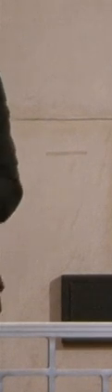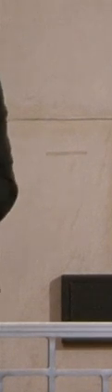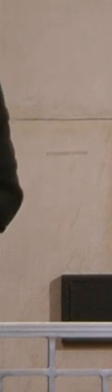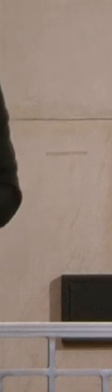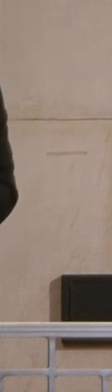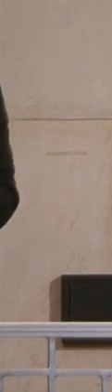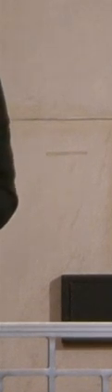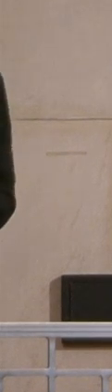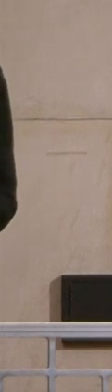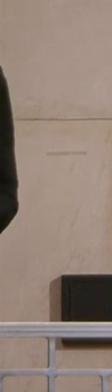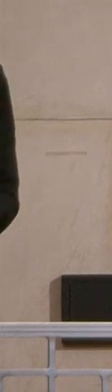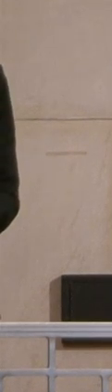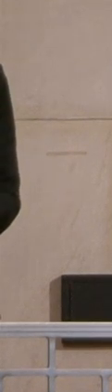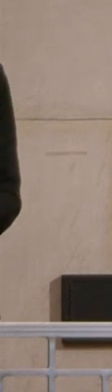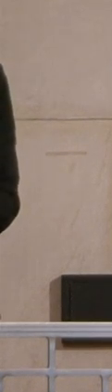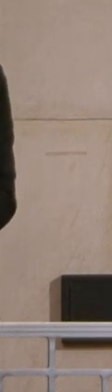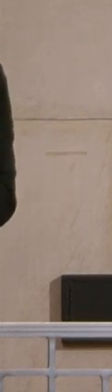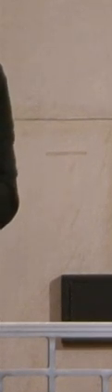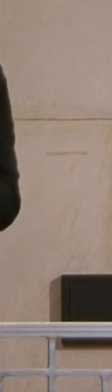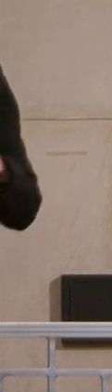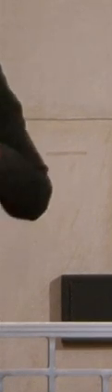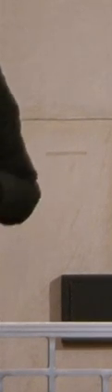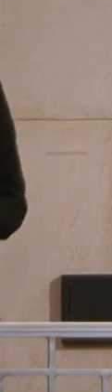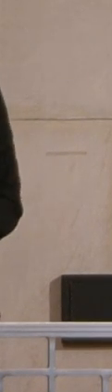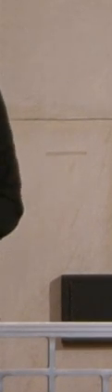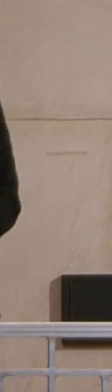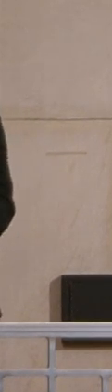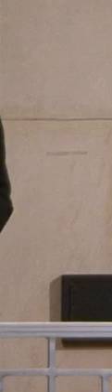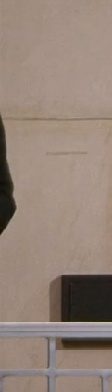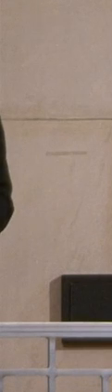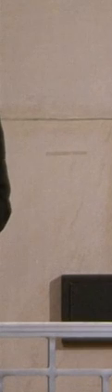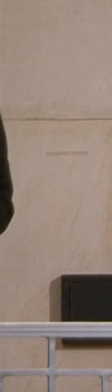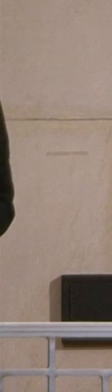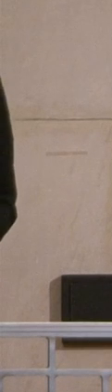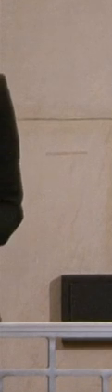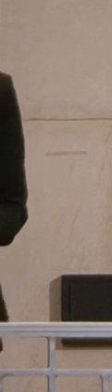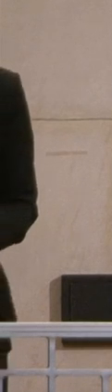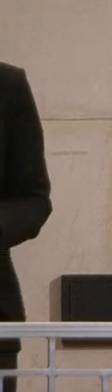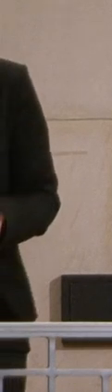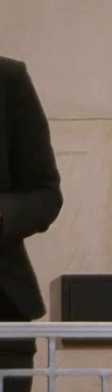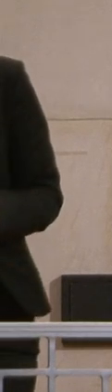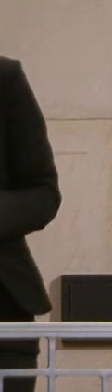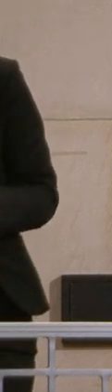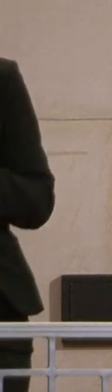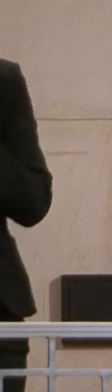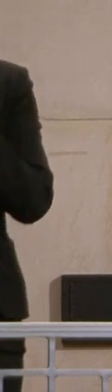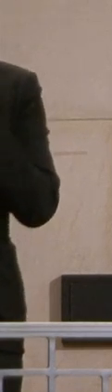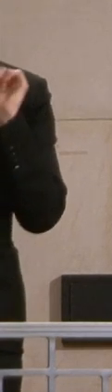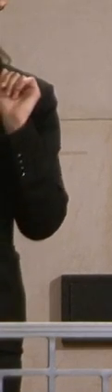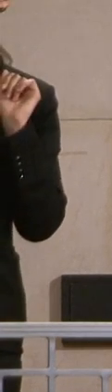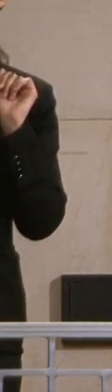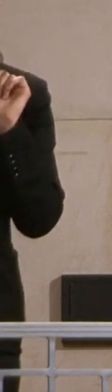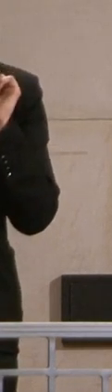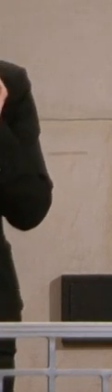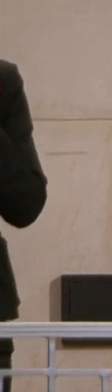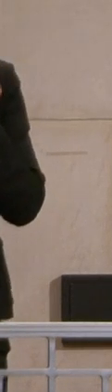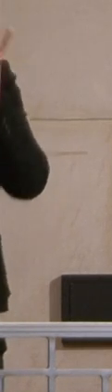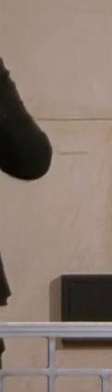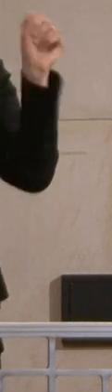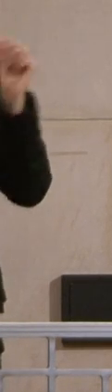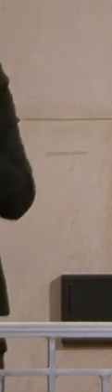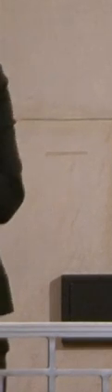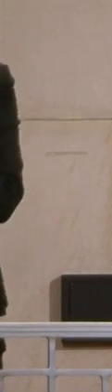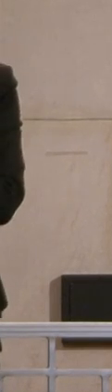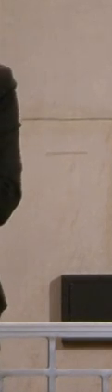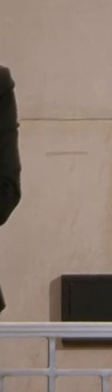hard time accepting her. I'll never forget the day this mom reached out to me after President Obama had